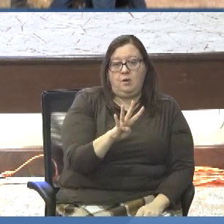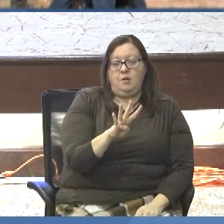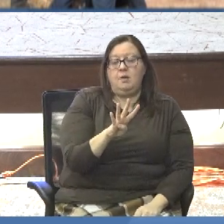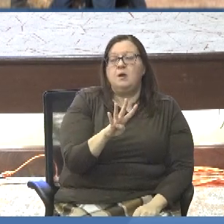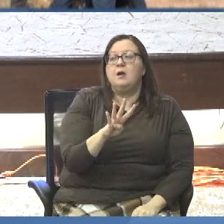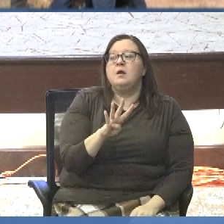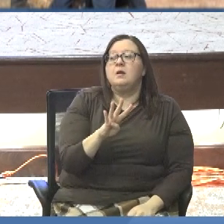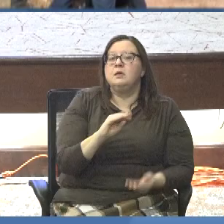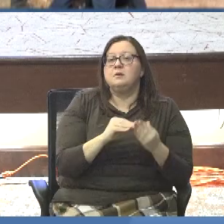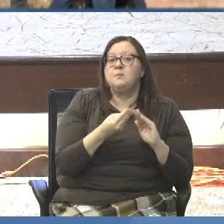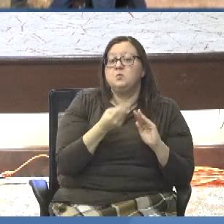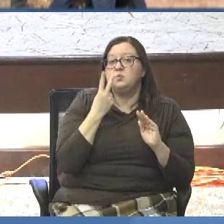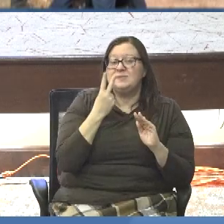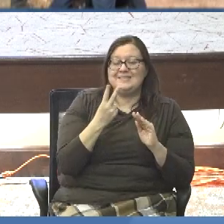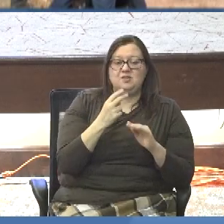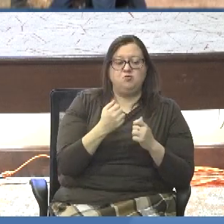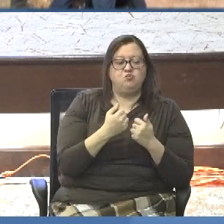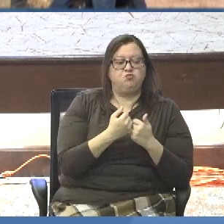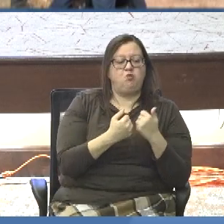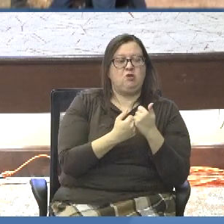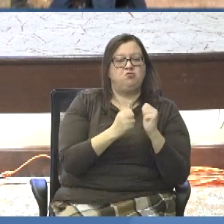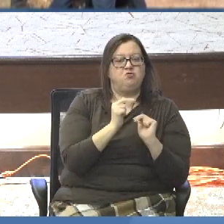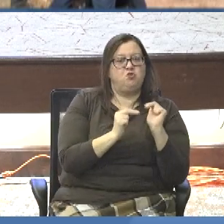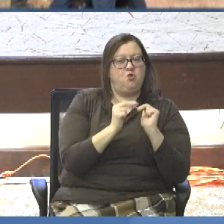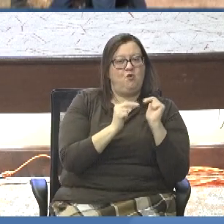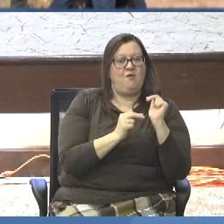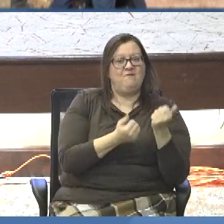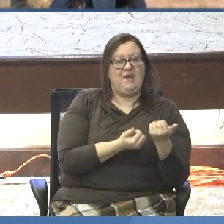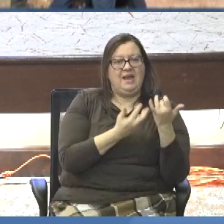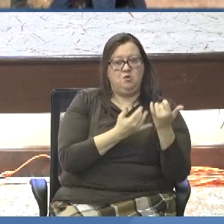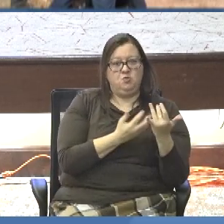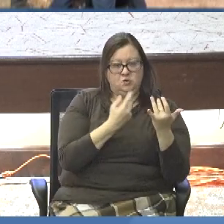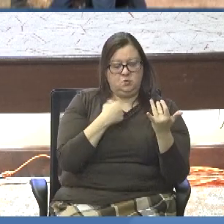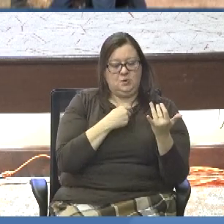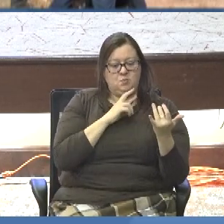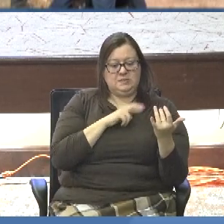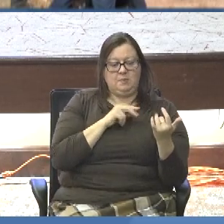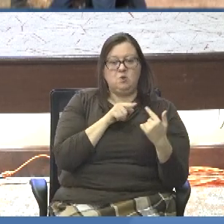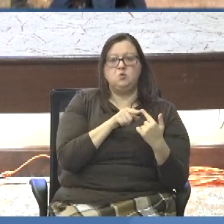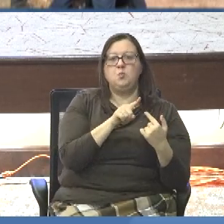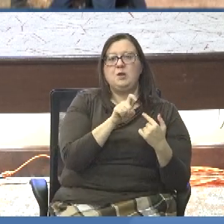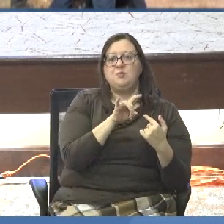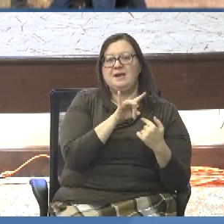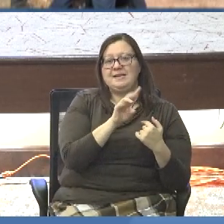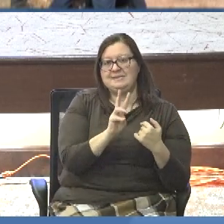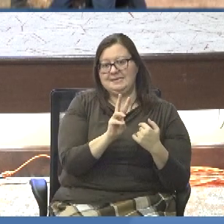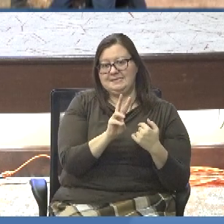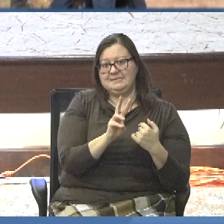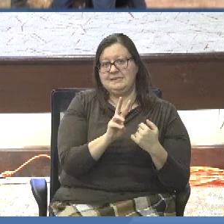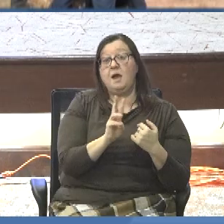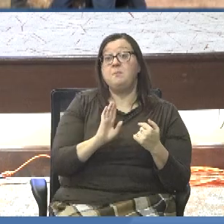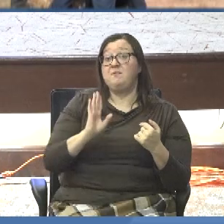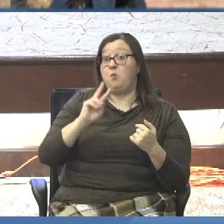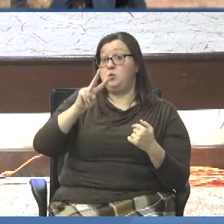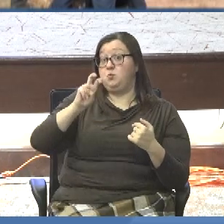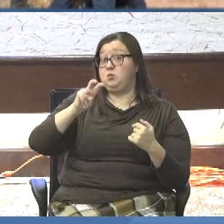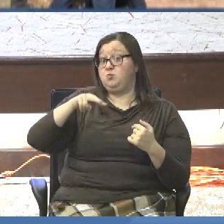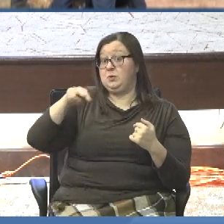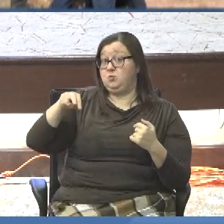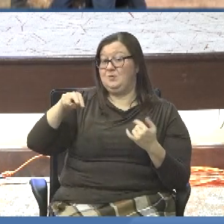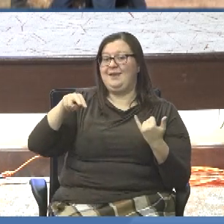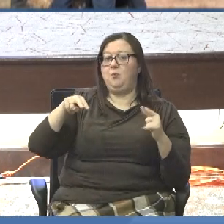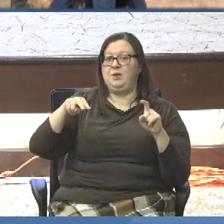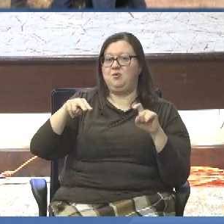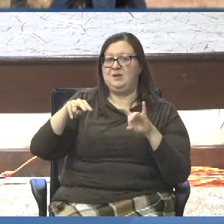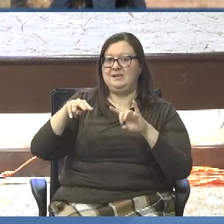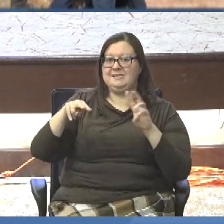can see structure fires, and these are just structure fire incidents that crews responded to. We were at 186, again down from 222. Our other